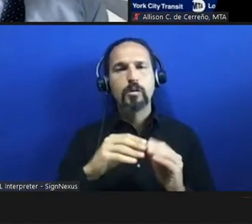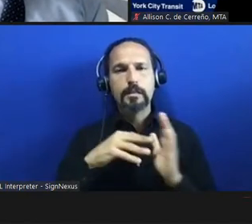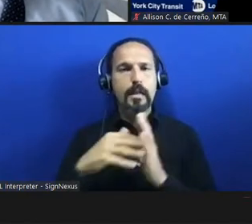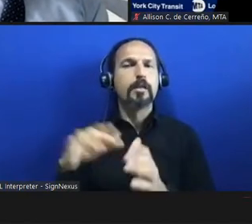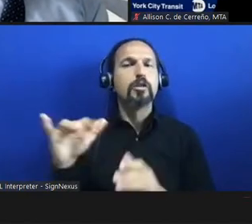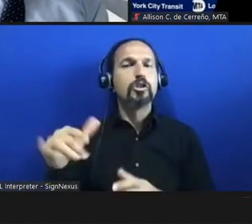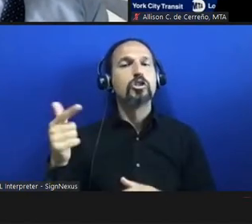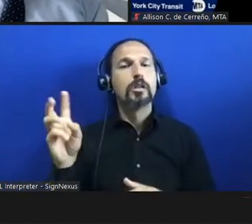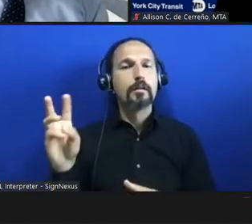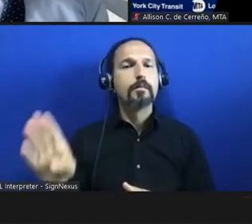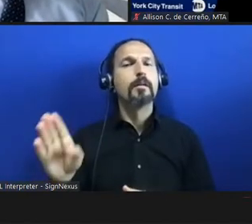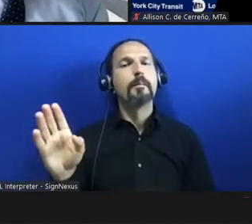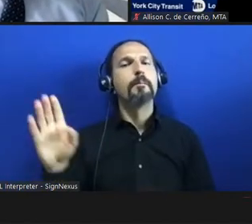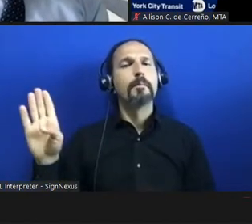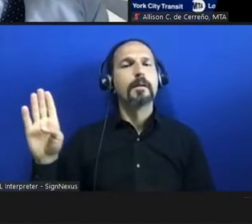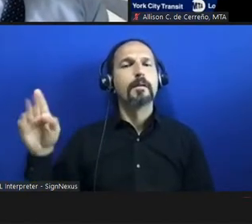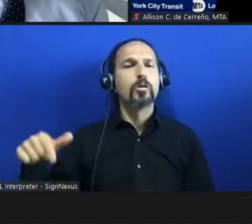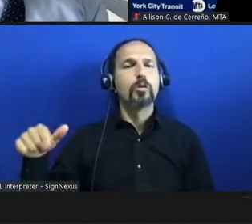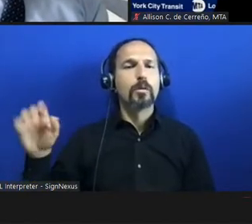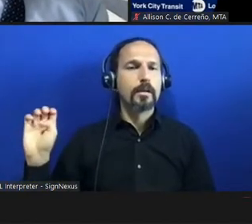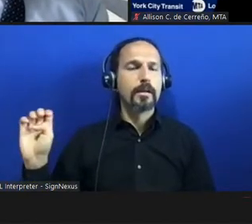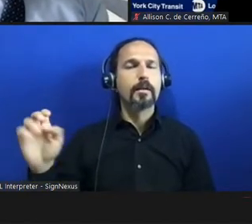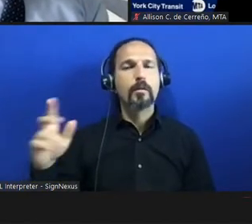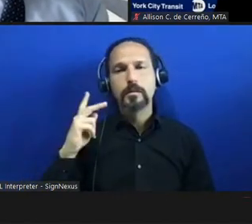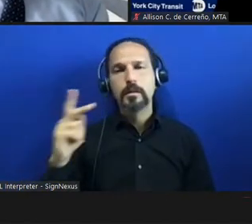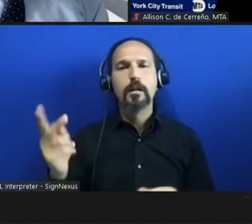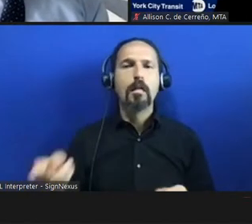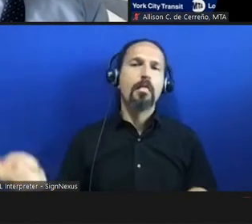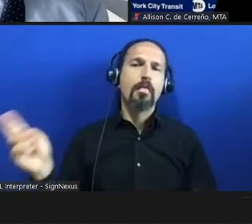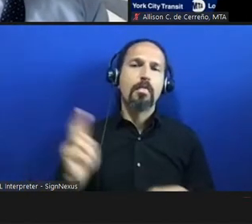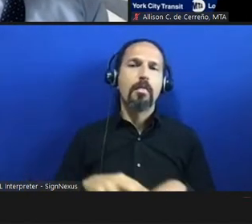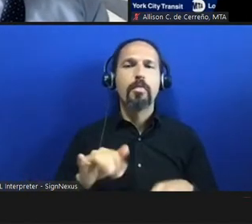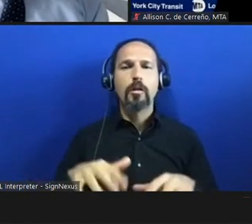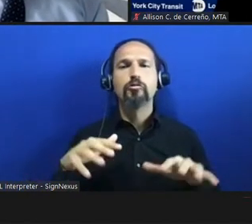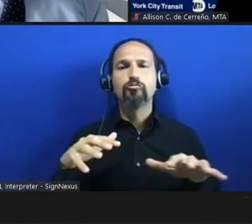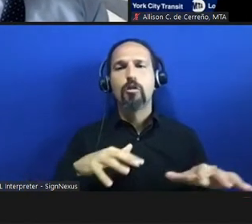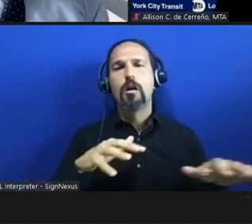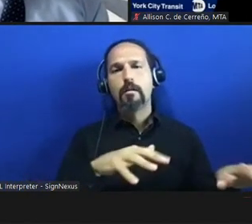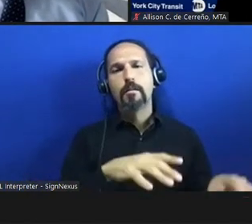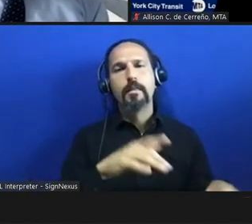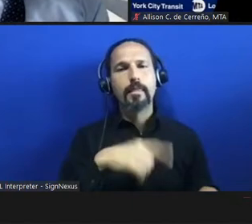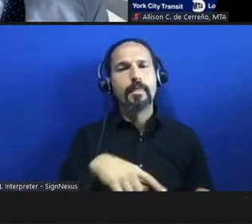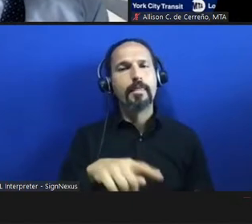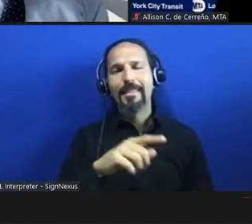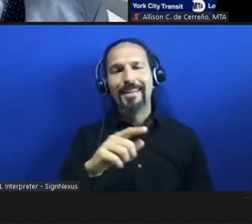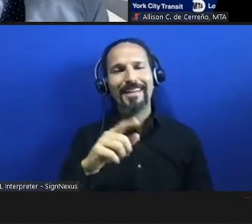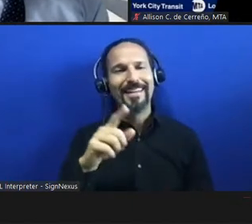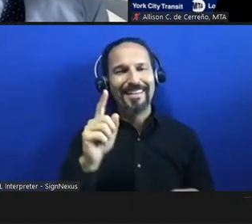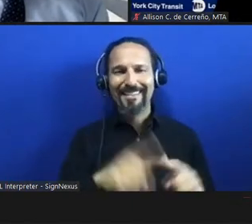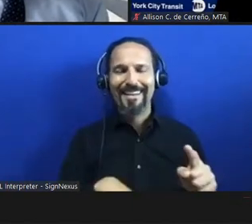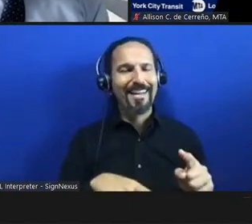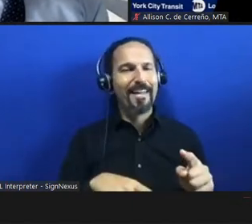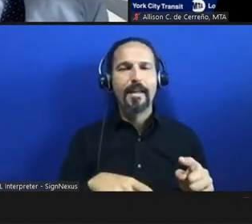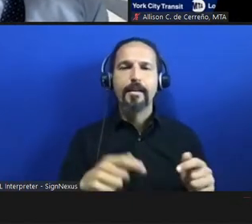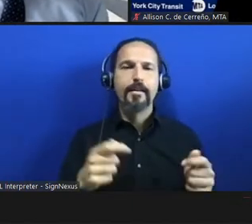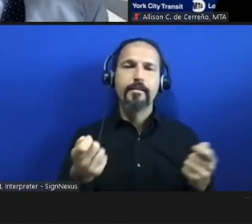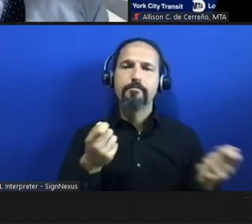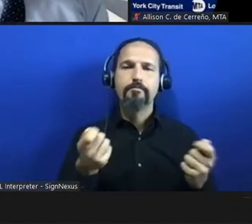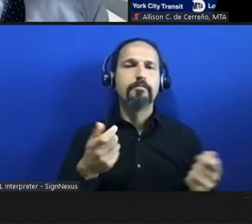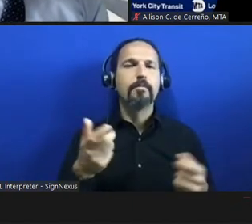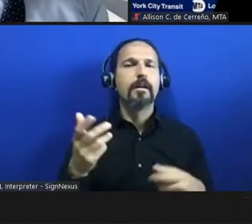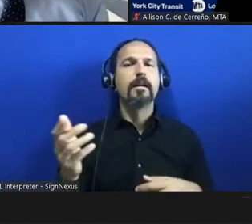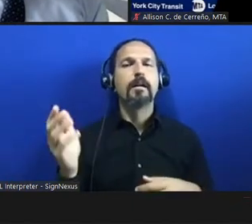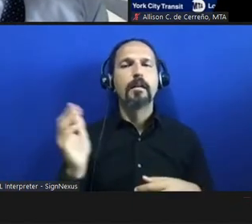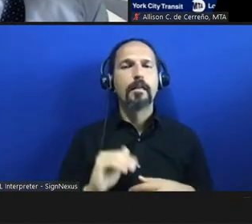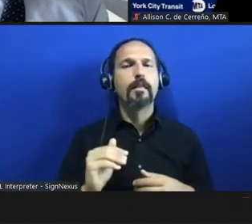BQE and other major roadways will see a surge in traffic that they have already proven they're not equipped to handle this plan amounts to a